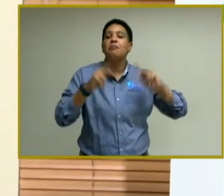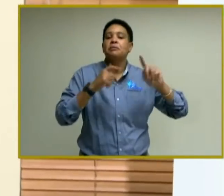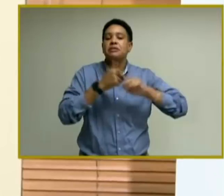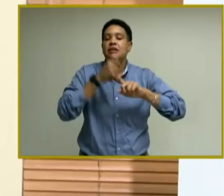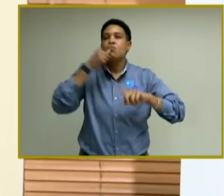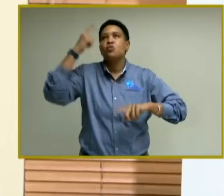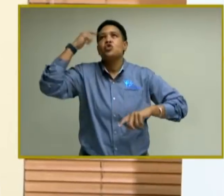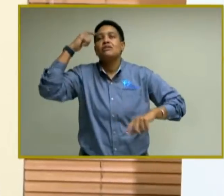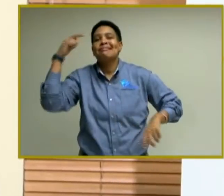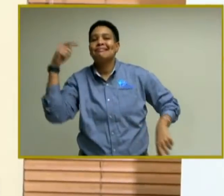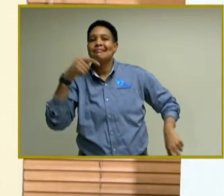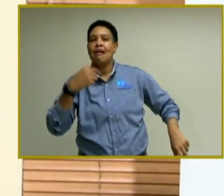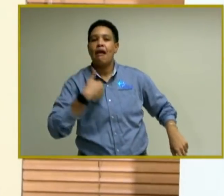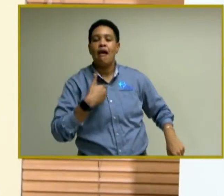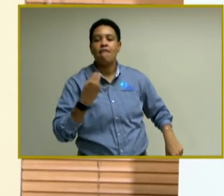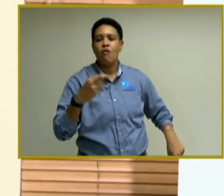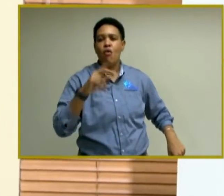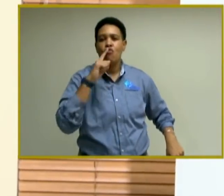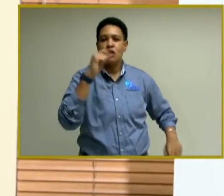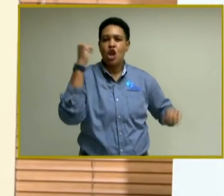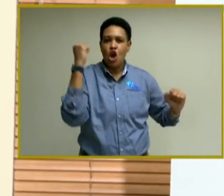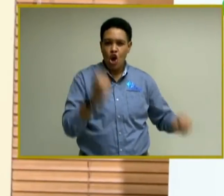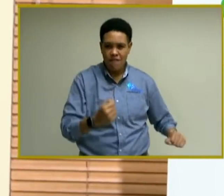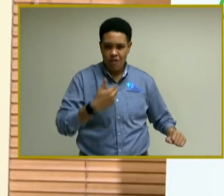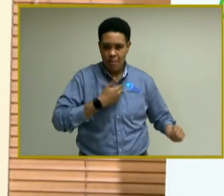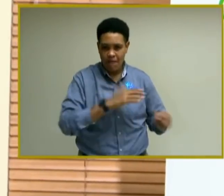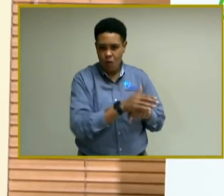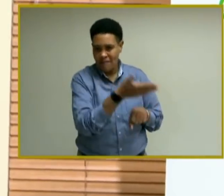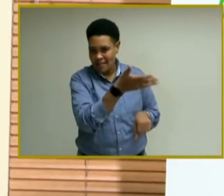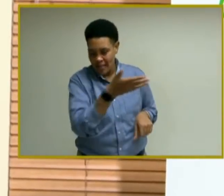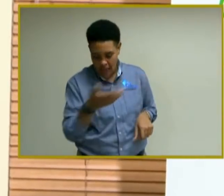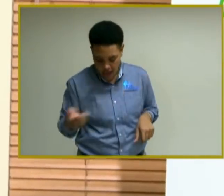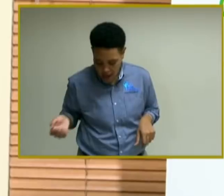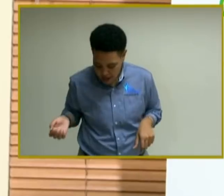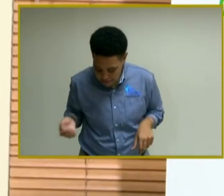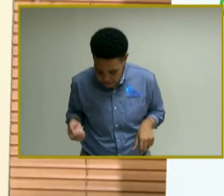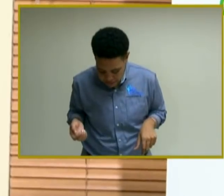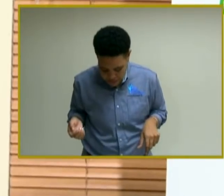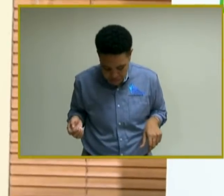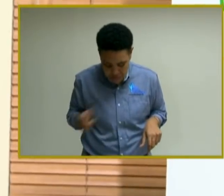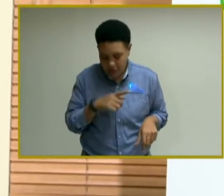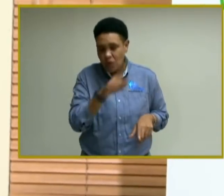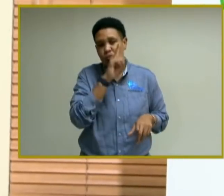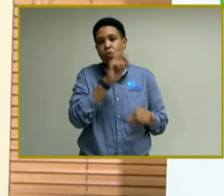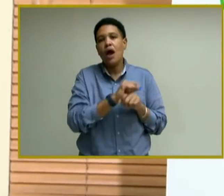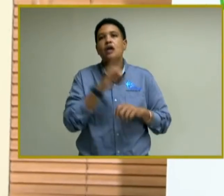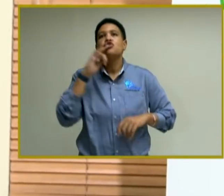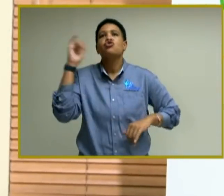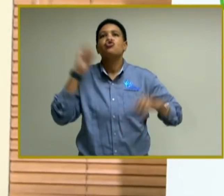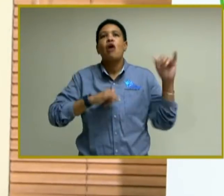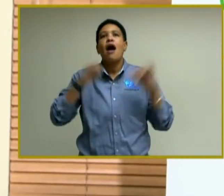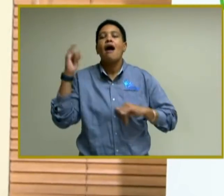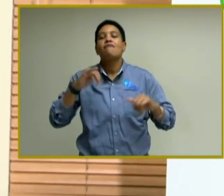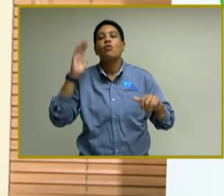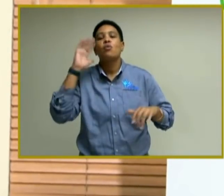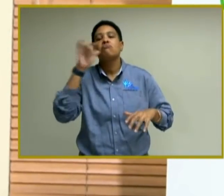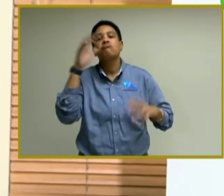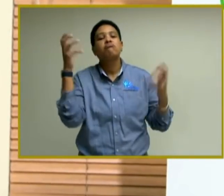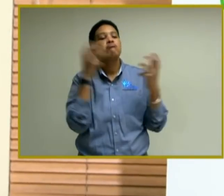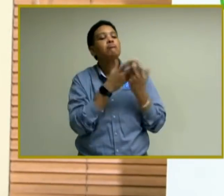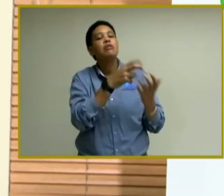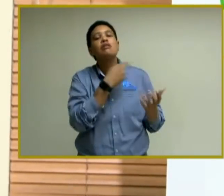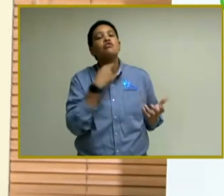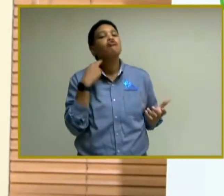suspected of or confirmed to have the virus, then those who are actually traveling would not fall in that